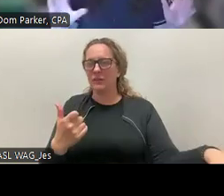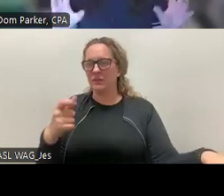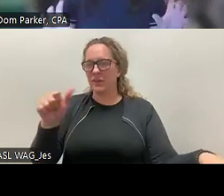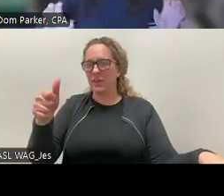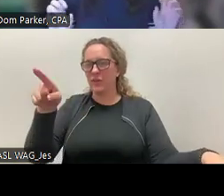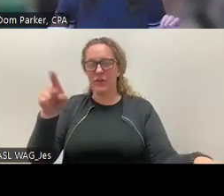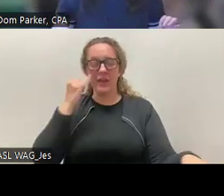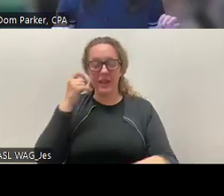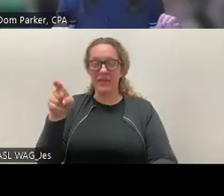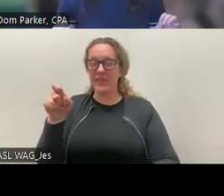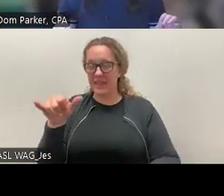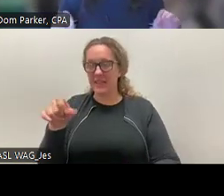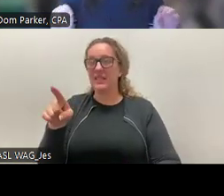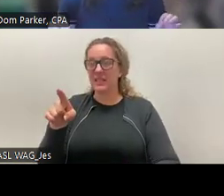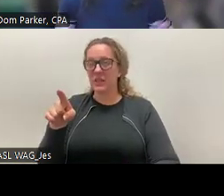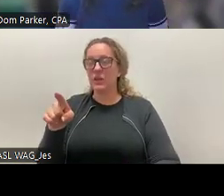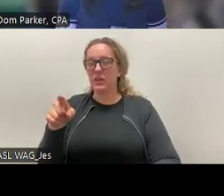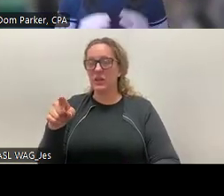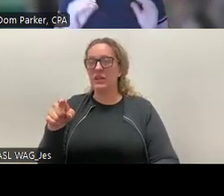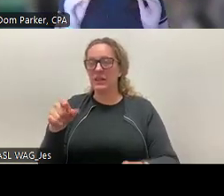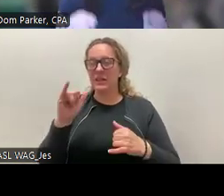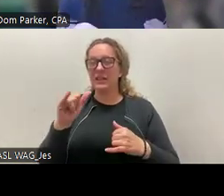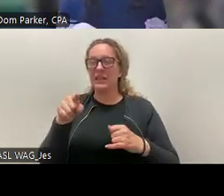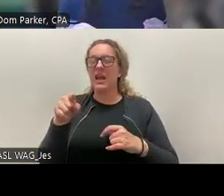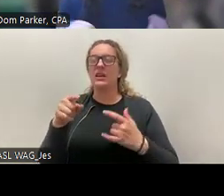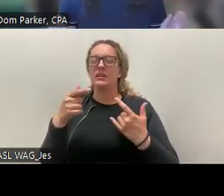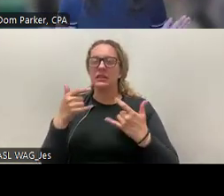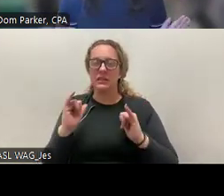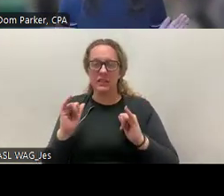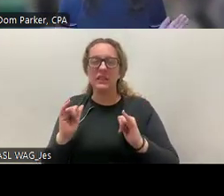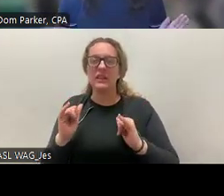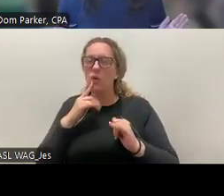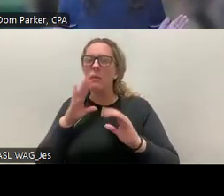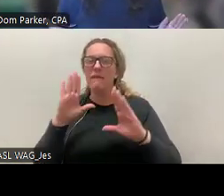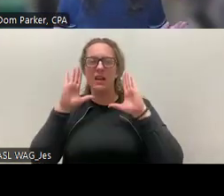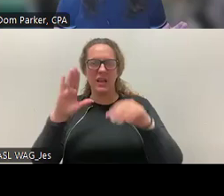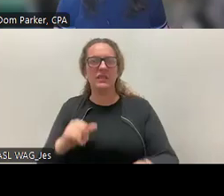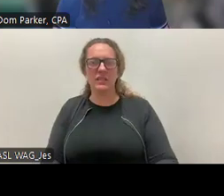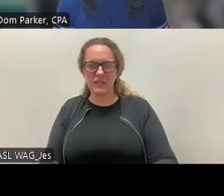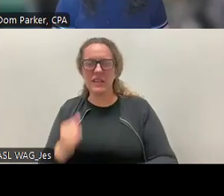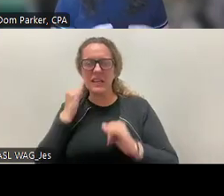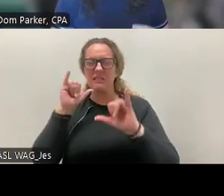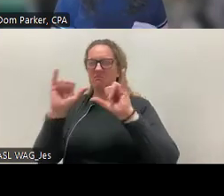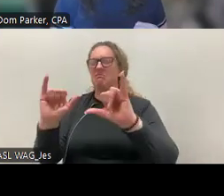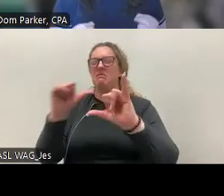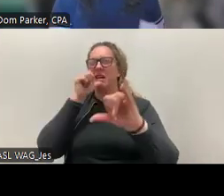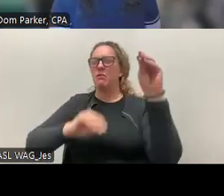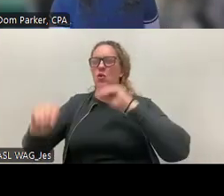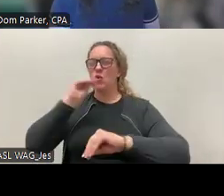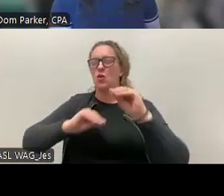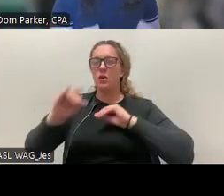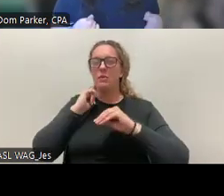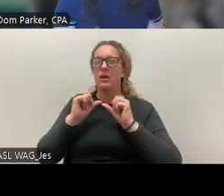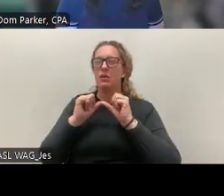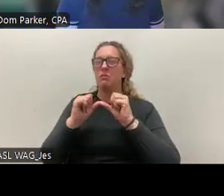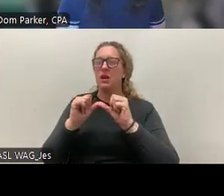If this was just still, it's not in the game. If this was still, this would be fantastic. This would be great because we're maintaining